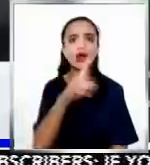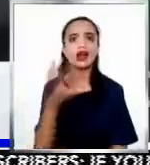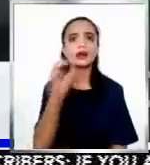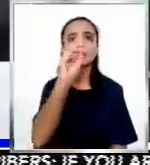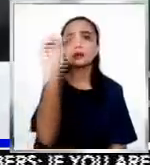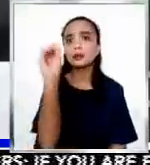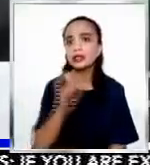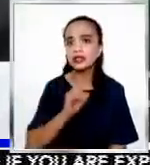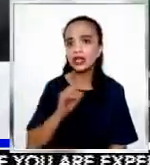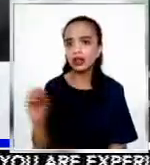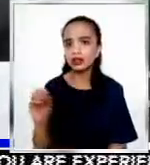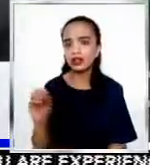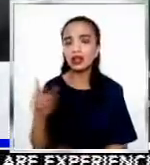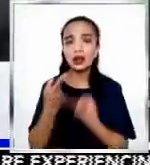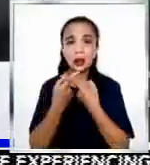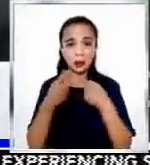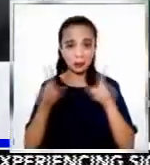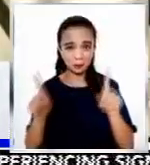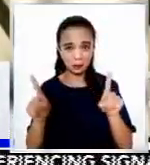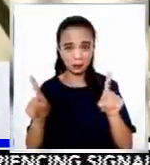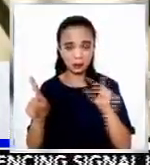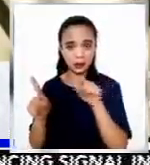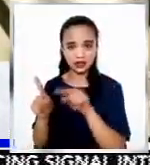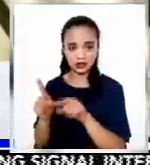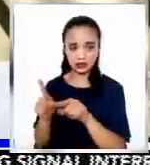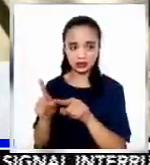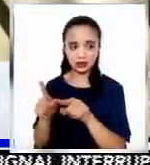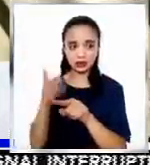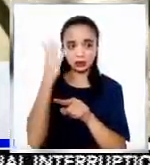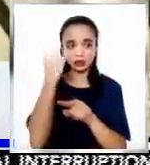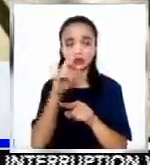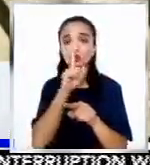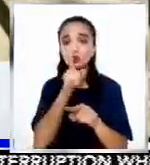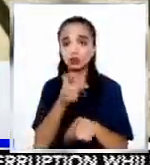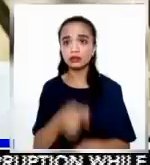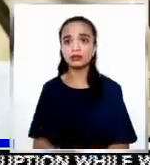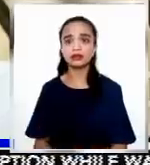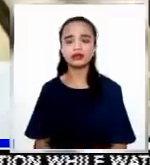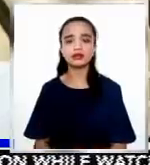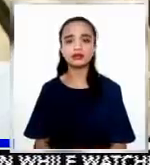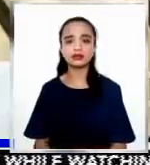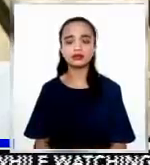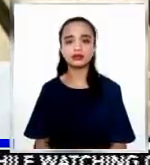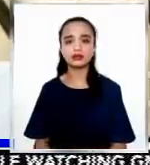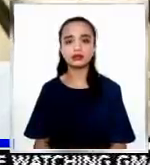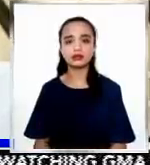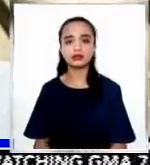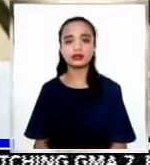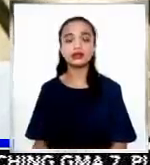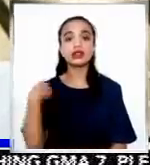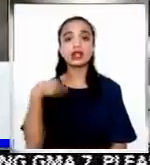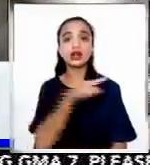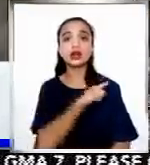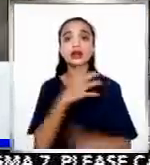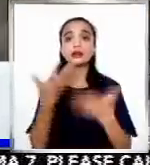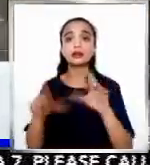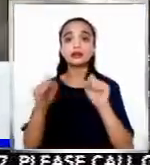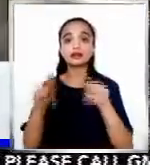But for the Ben Press, we confirmed that we were able to settle at 60%.